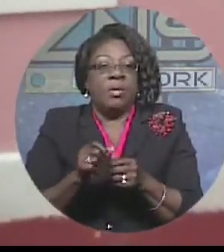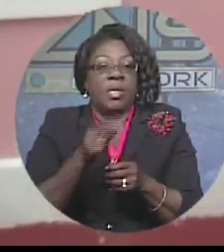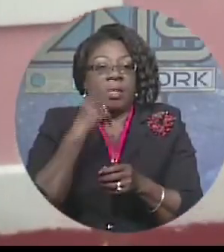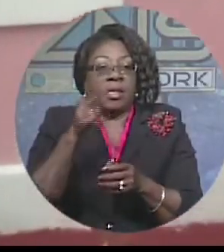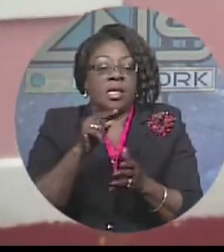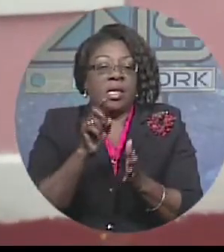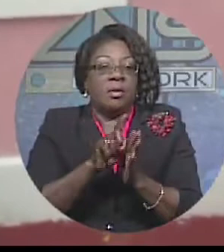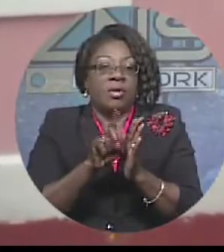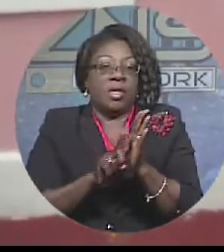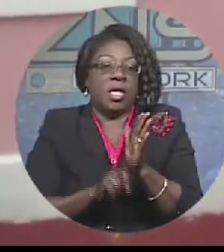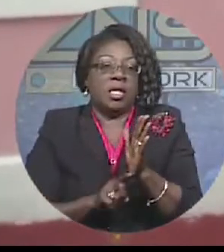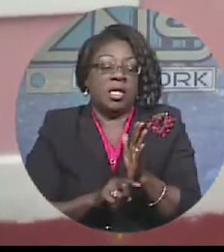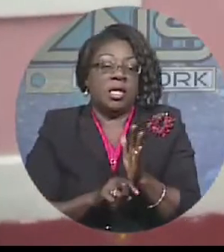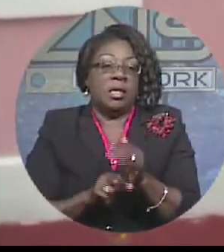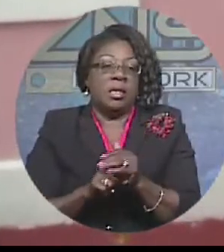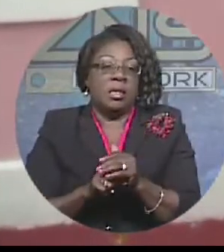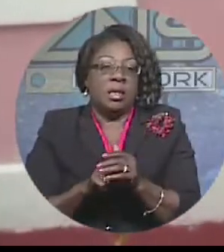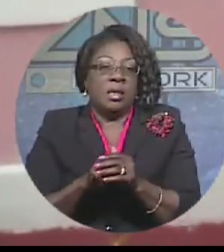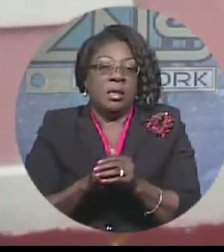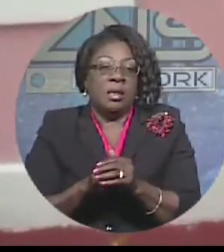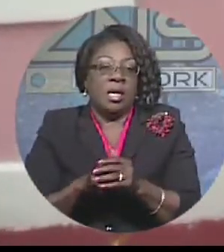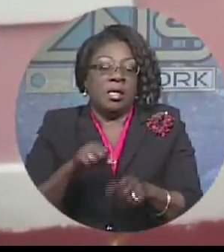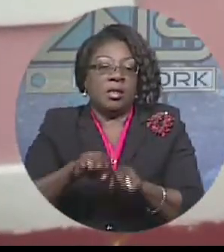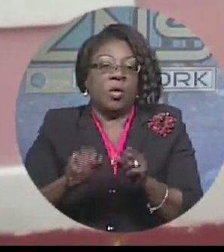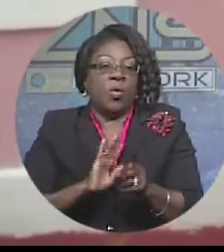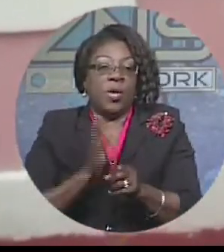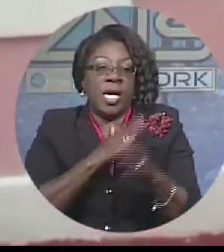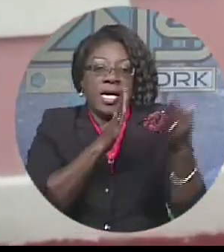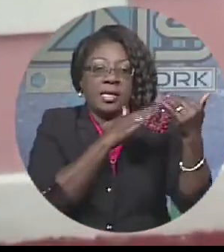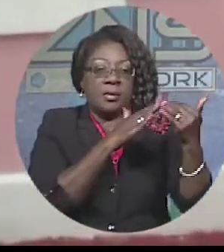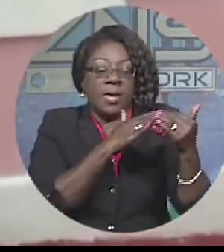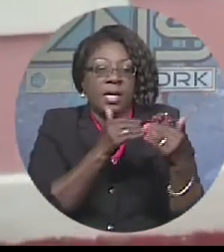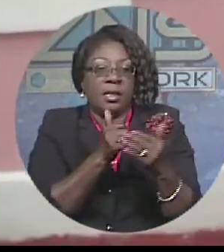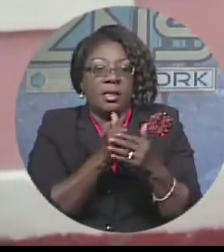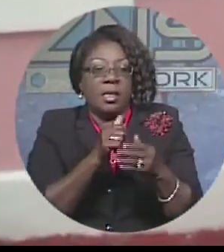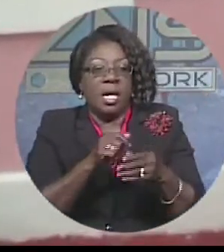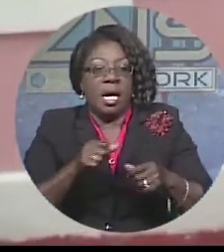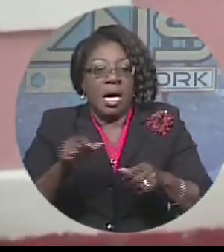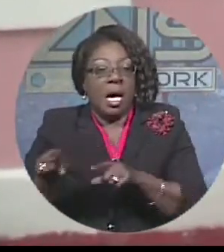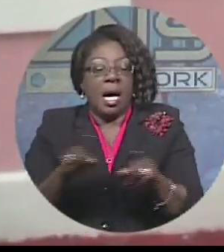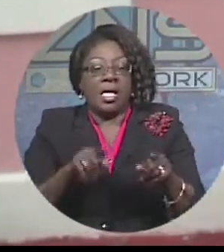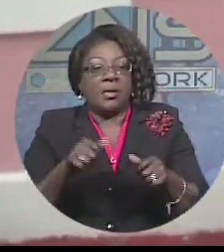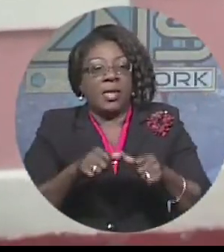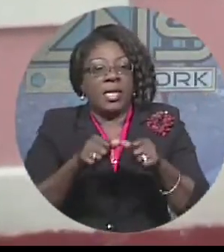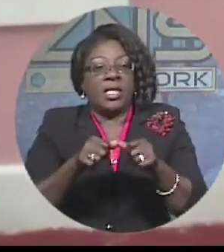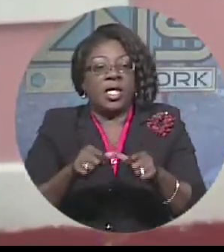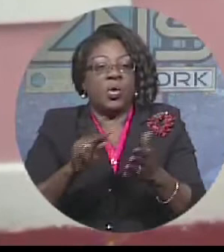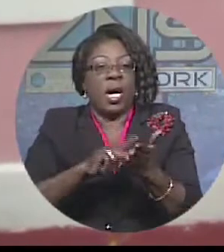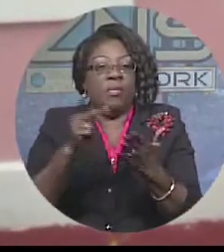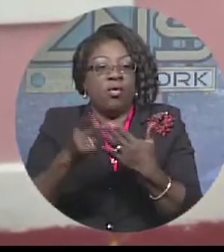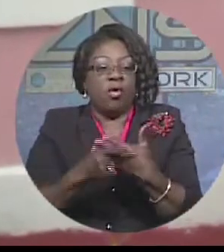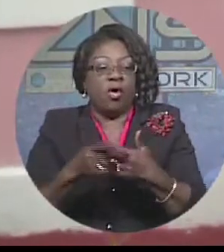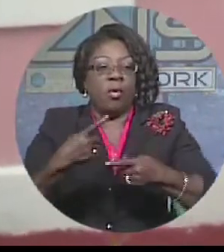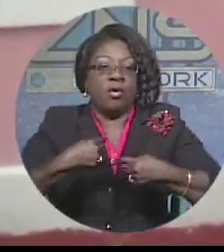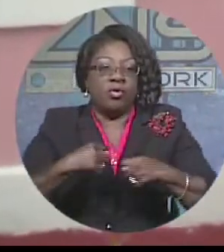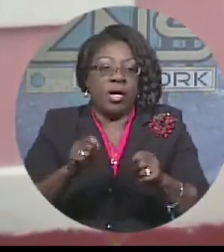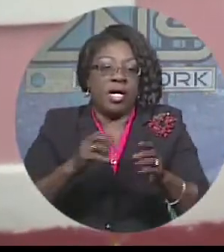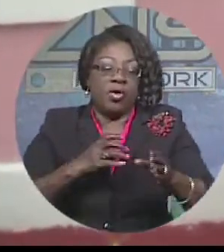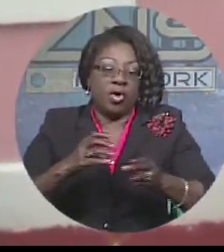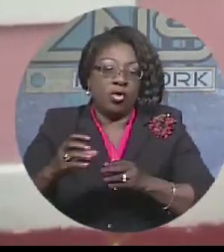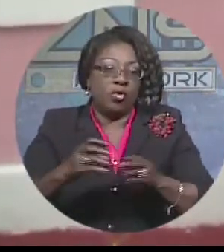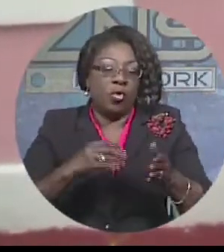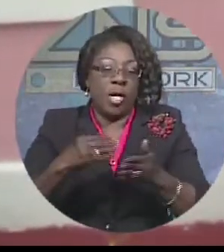Substantial reduction in the deficit, and so we expect, as we continue our program of trying to control our